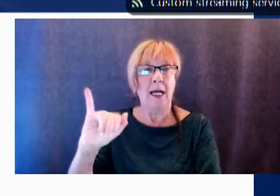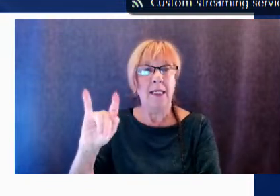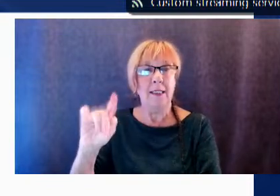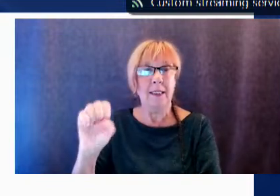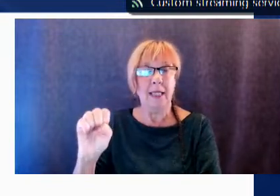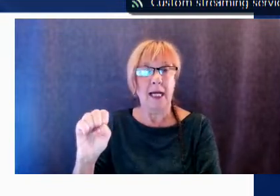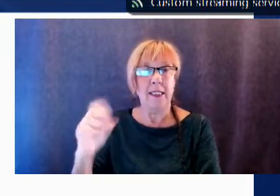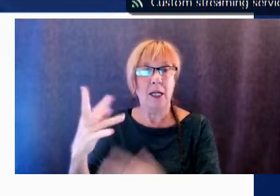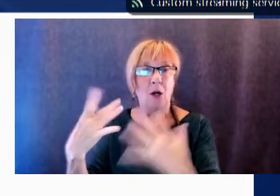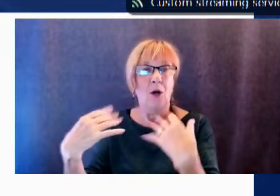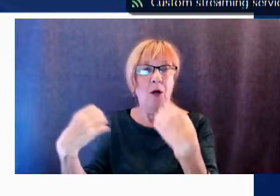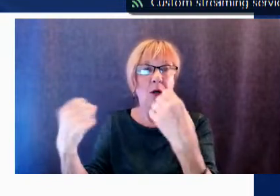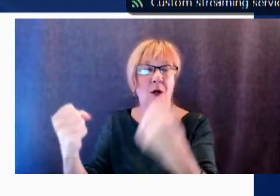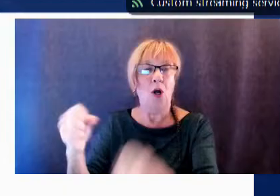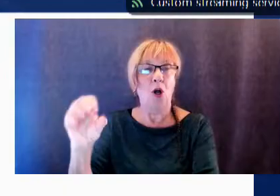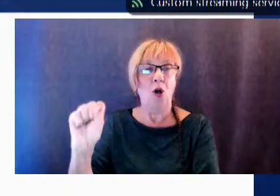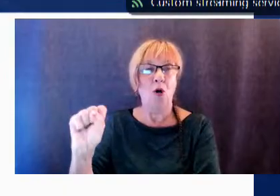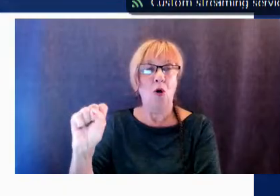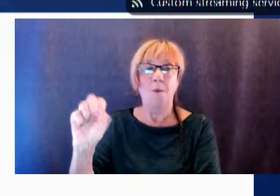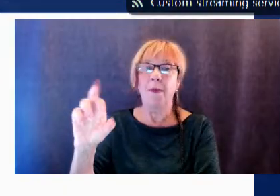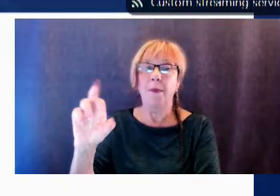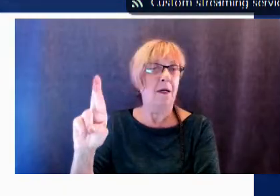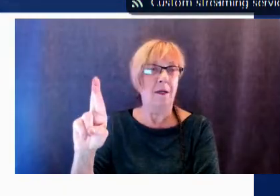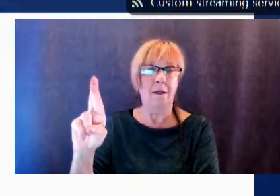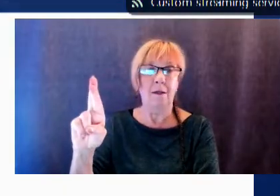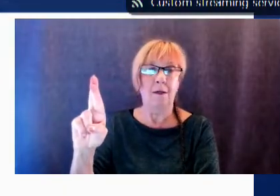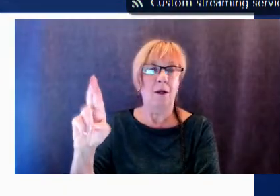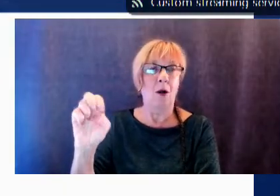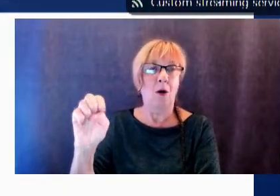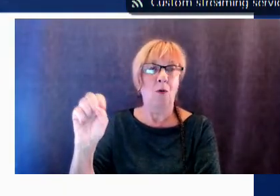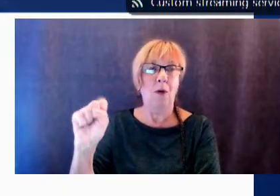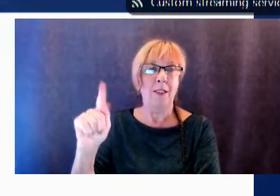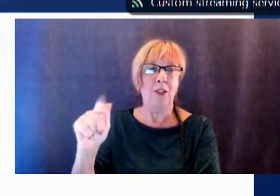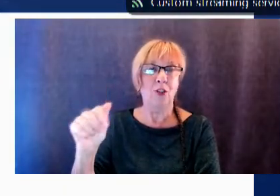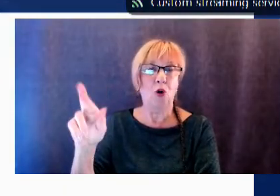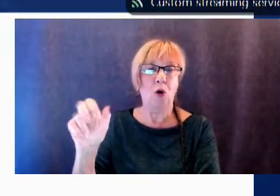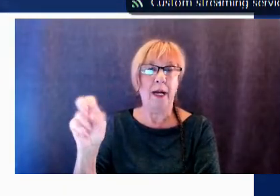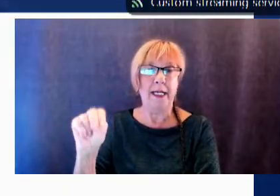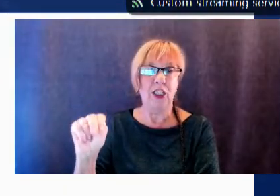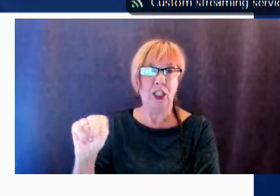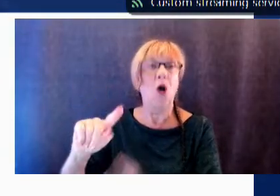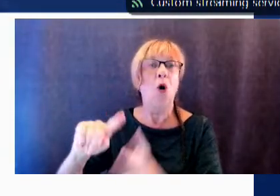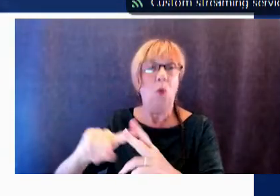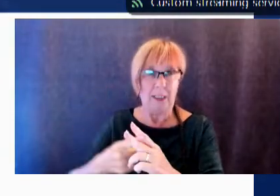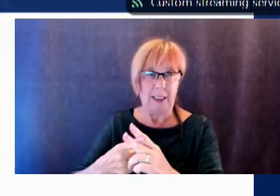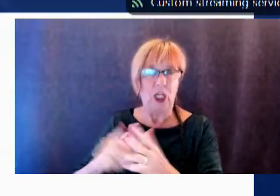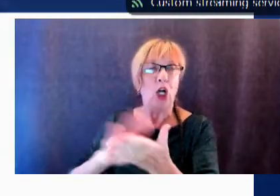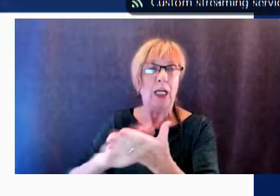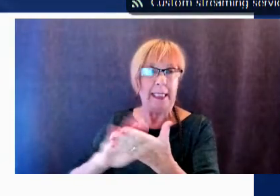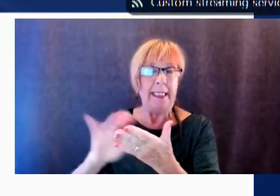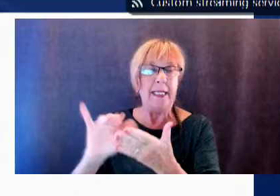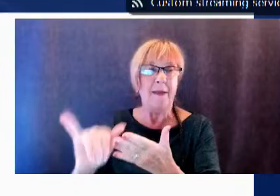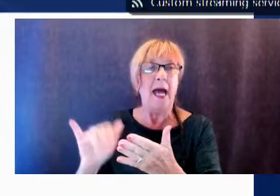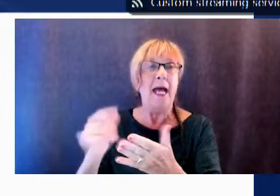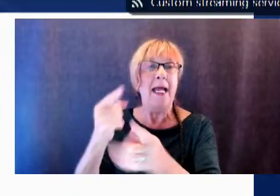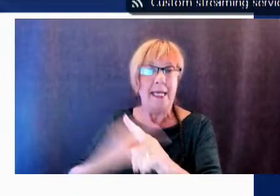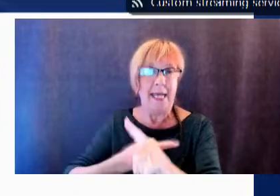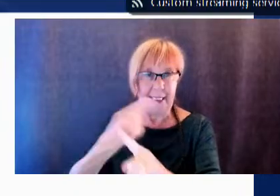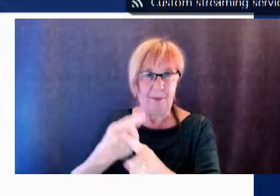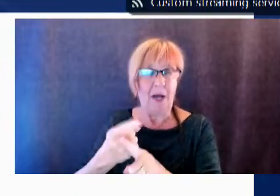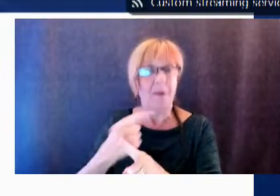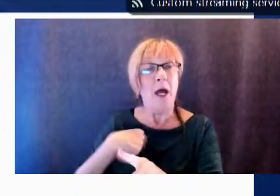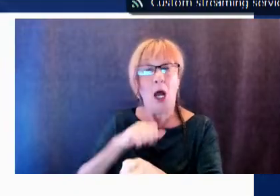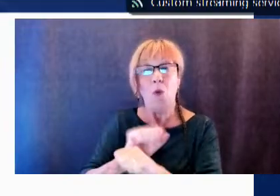of next month. And again, we're working closely with LA County Parks and Recreations through this entire process. And